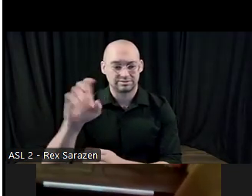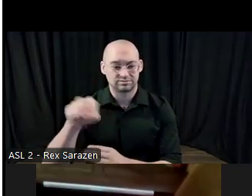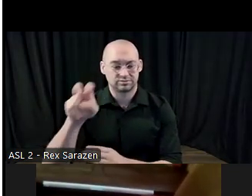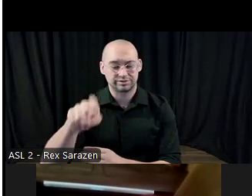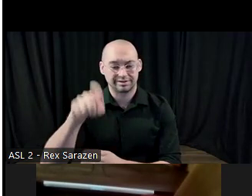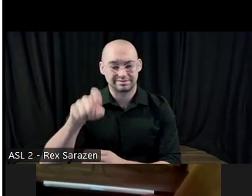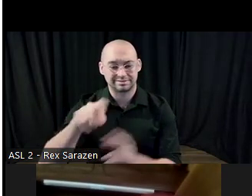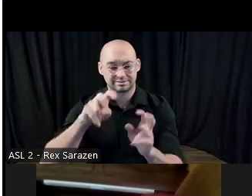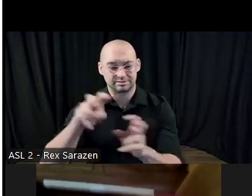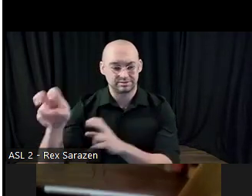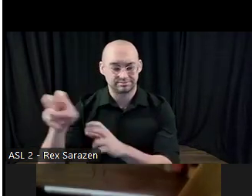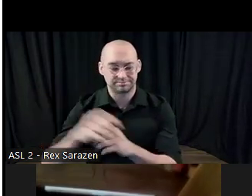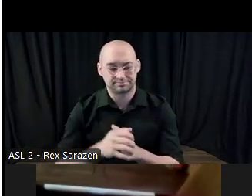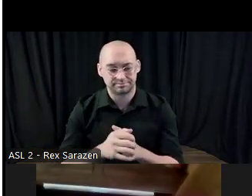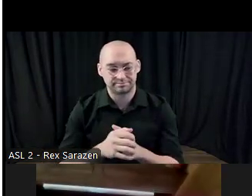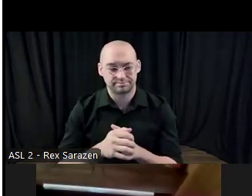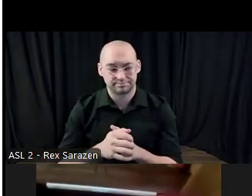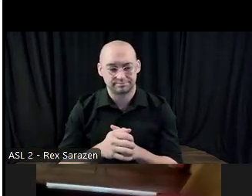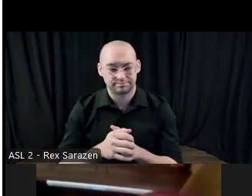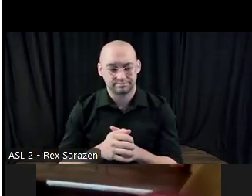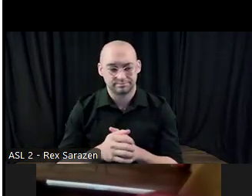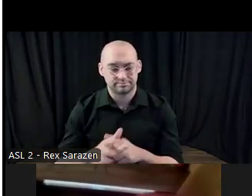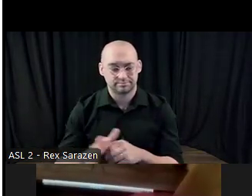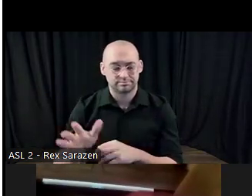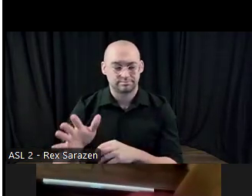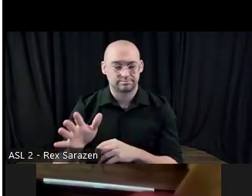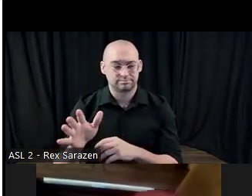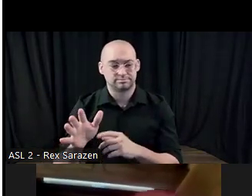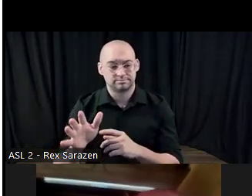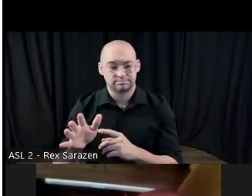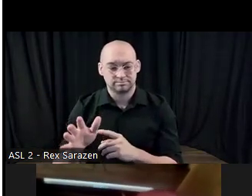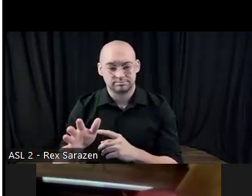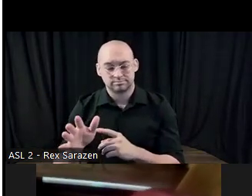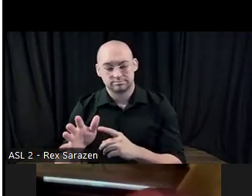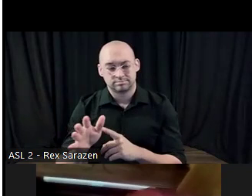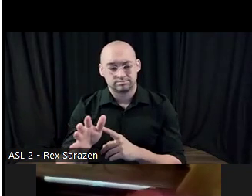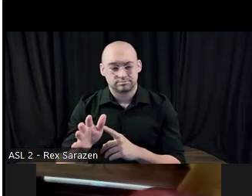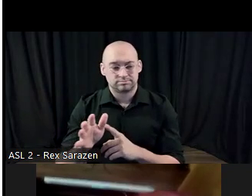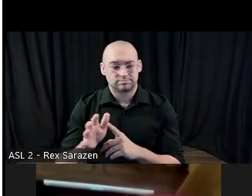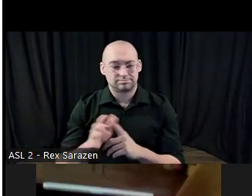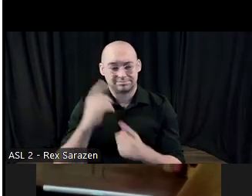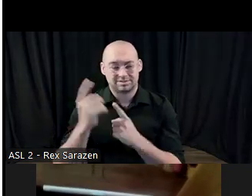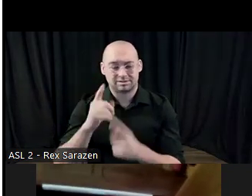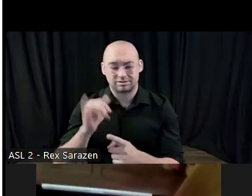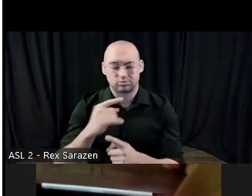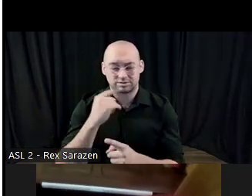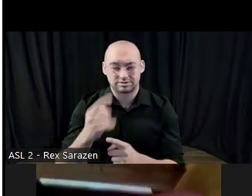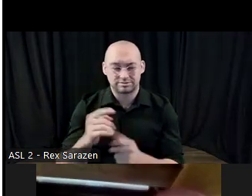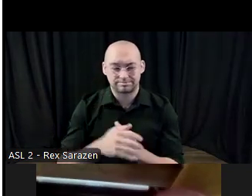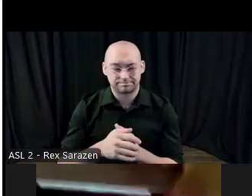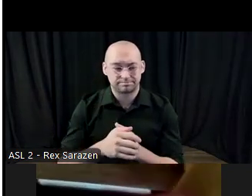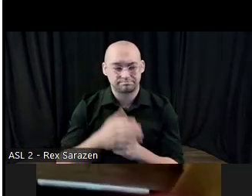transportation analysis. I think that's what it says. The last top part gets cut off because of okay, never